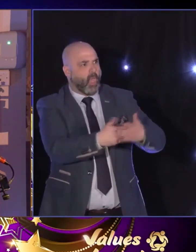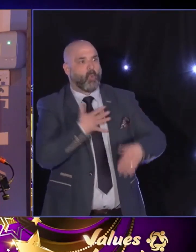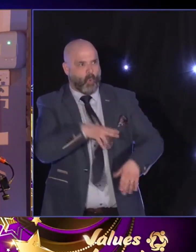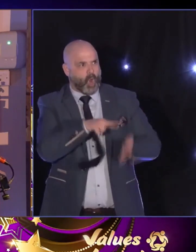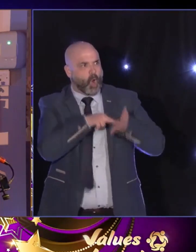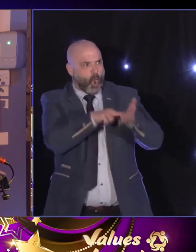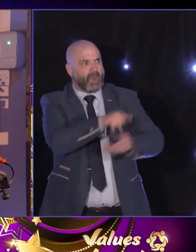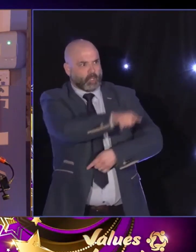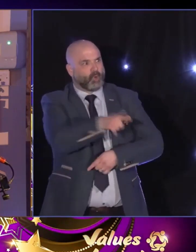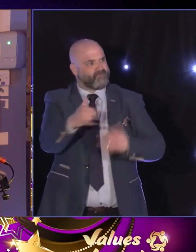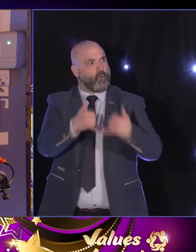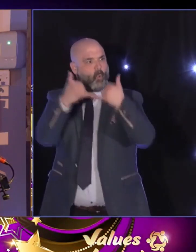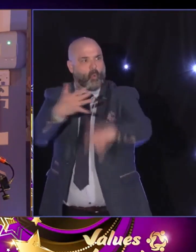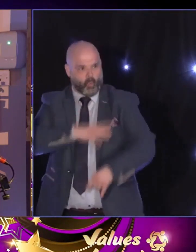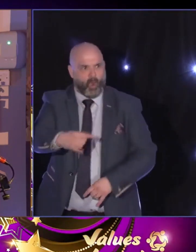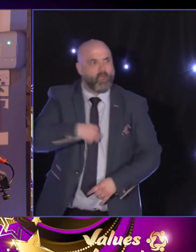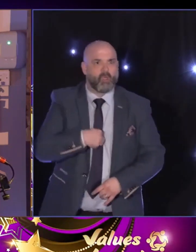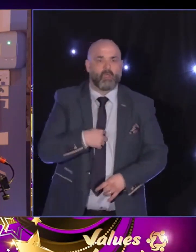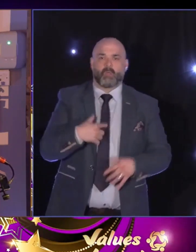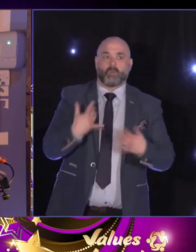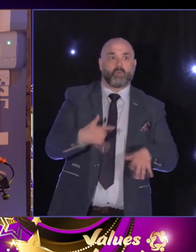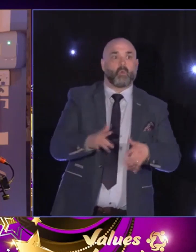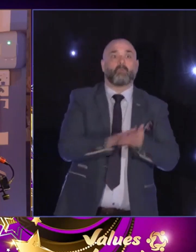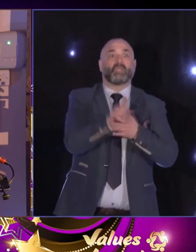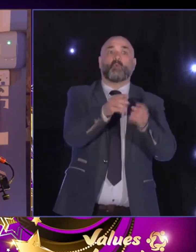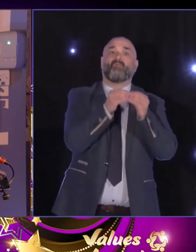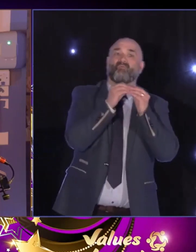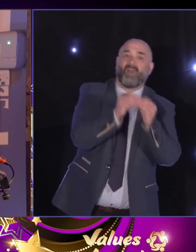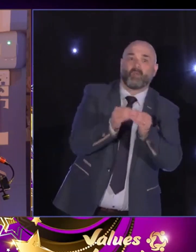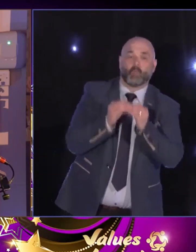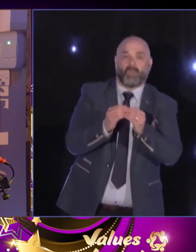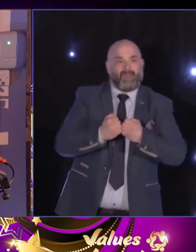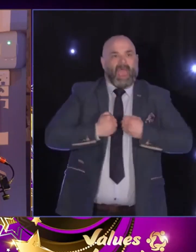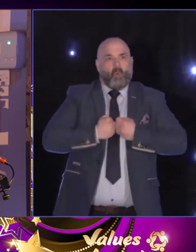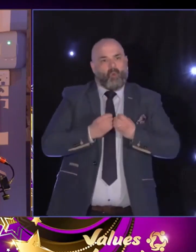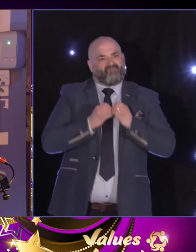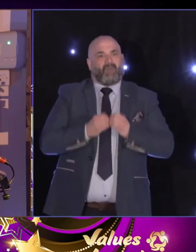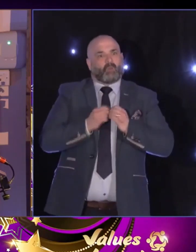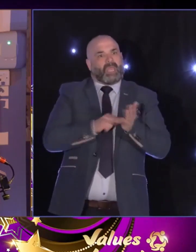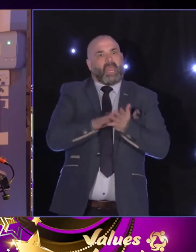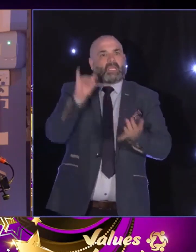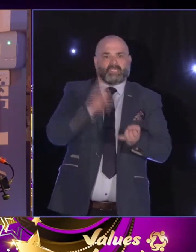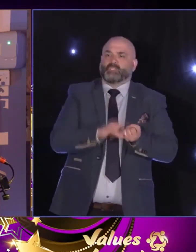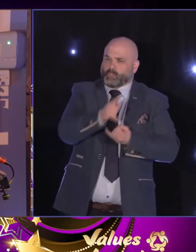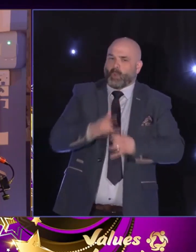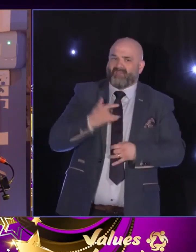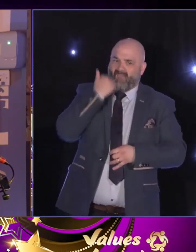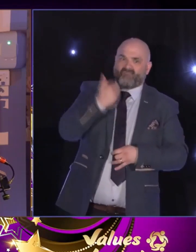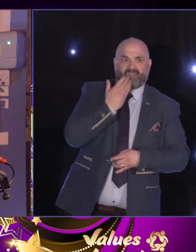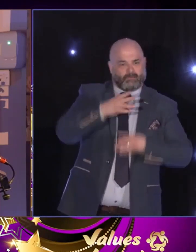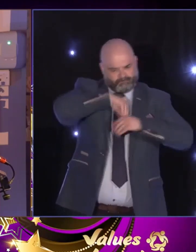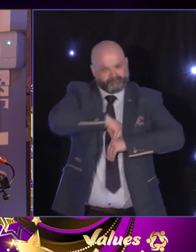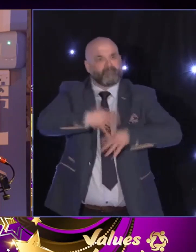time to nominate you means that you are both valued and that you are living our values every day in your contribution to caring